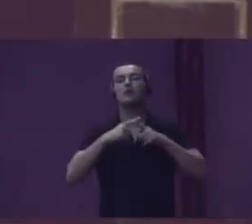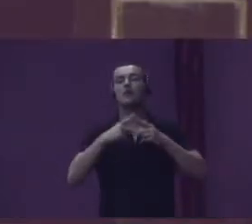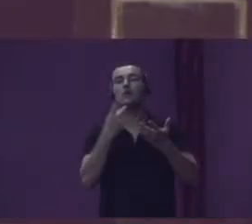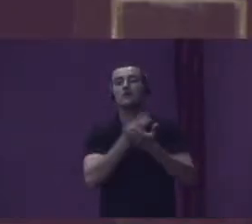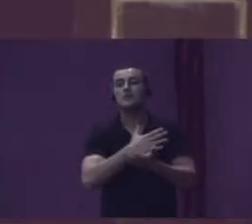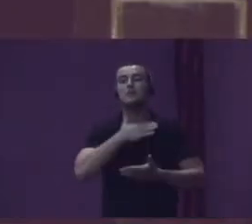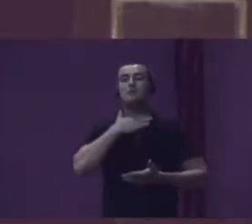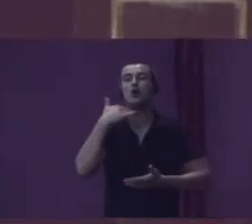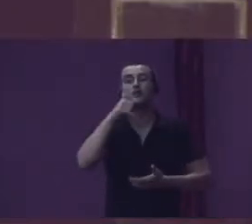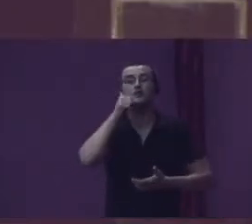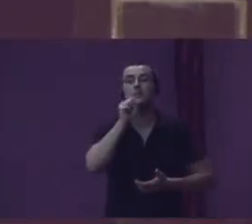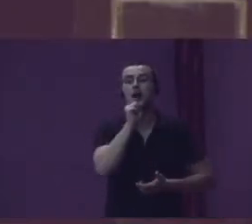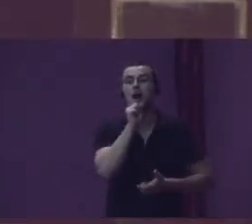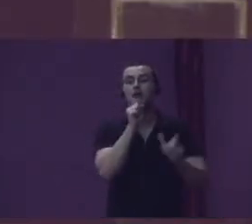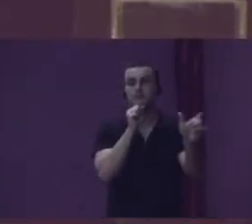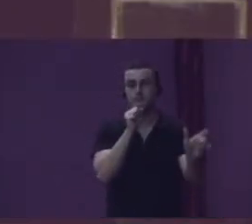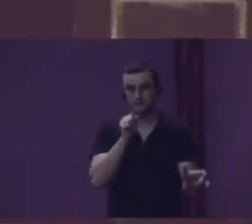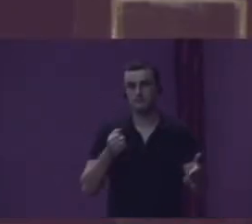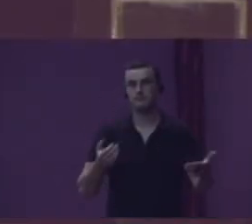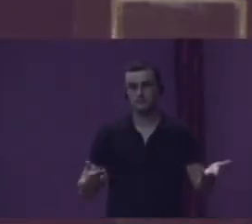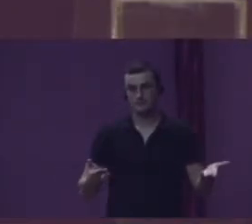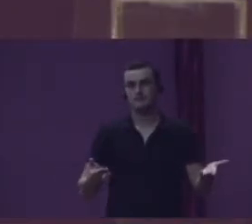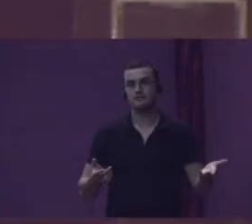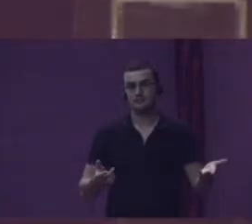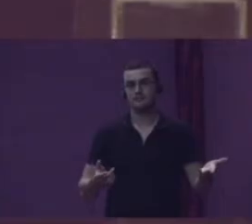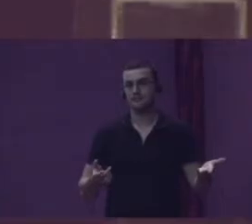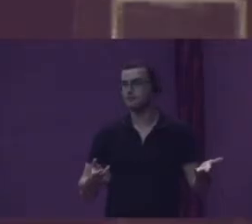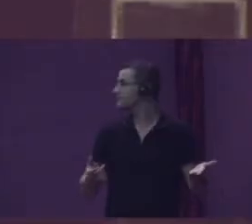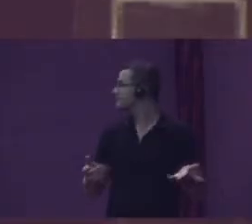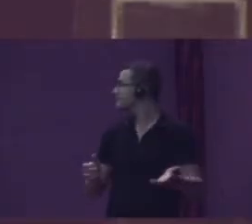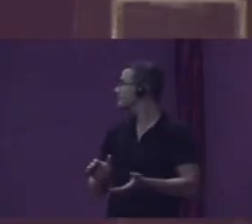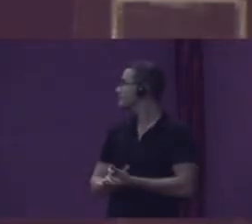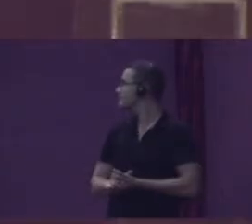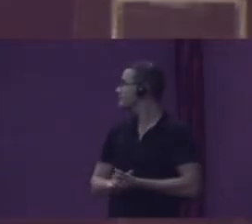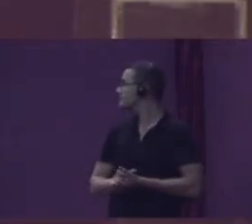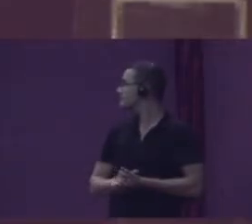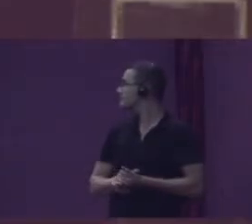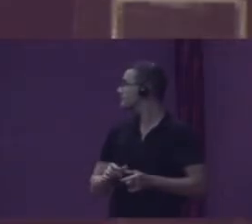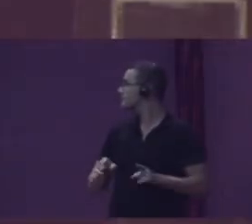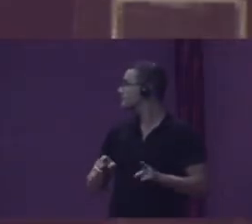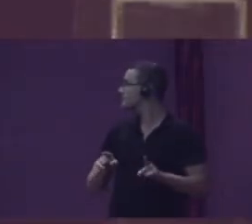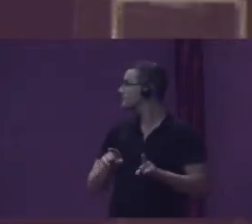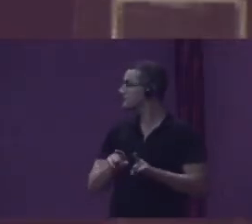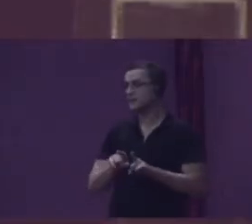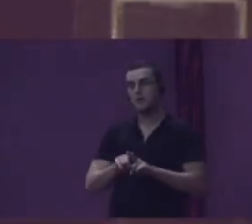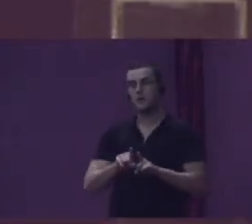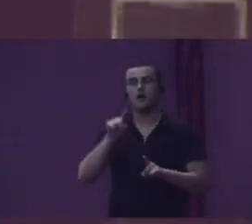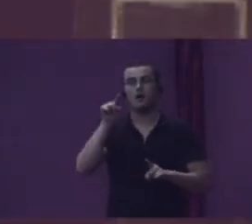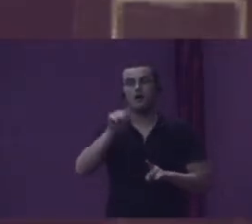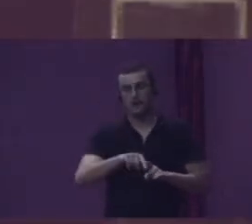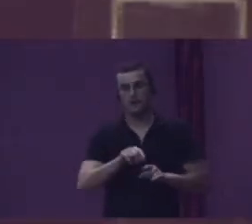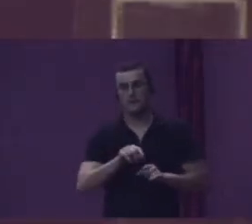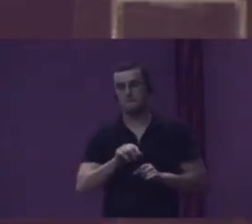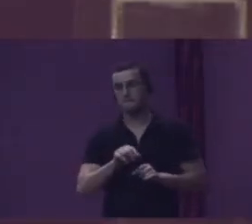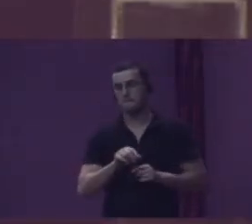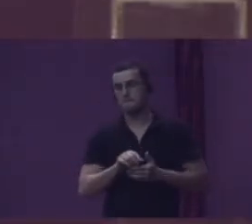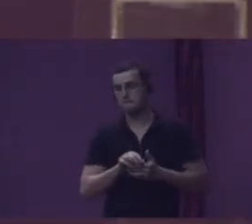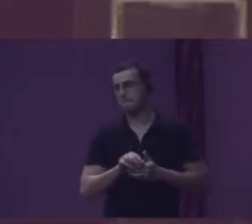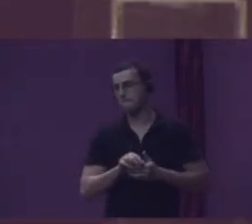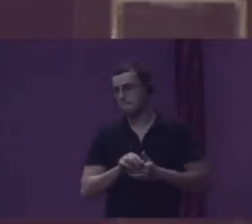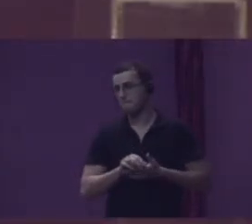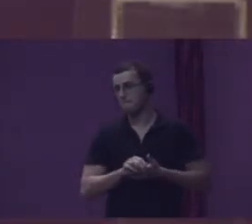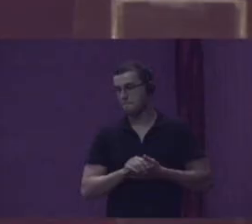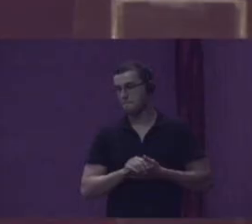of mortality, and indirect causes are pregnant women who die of things that were not directly the